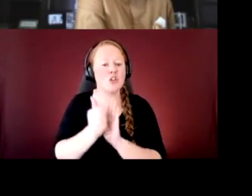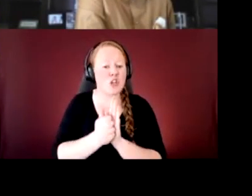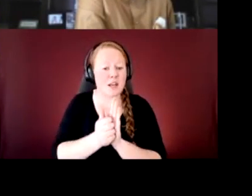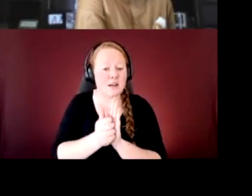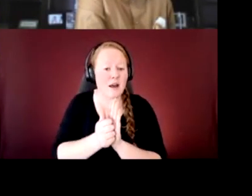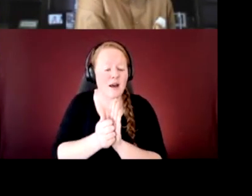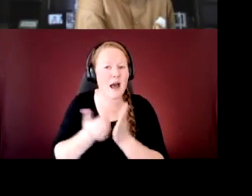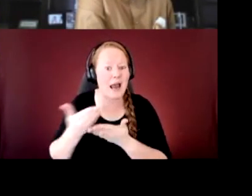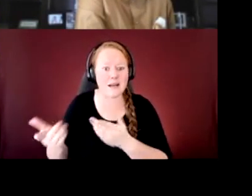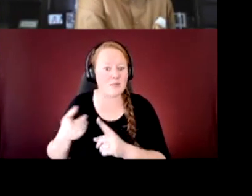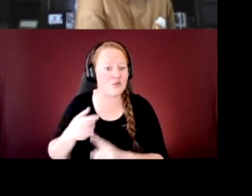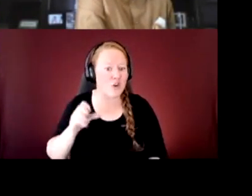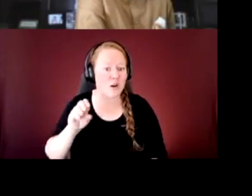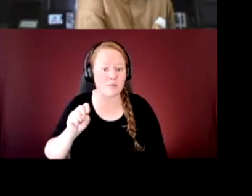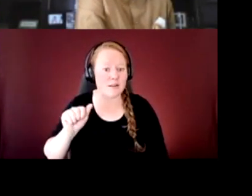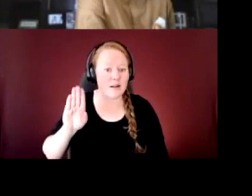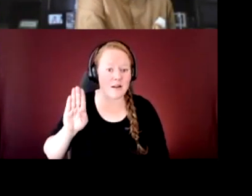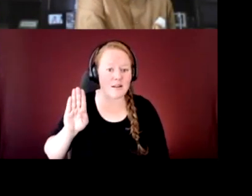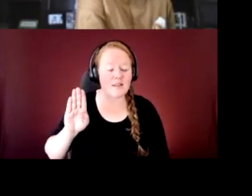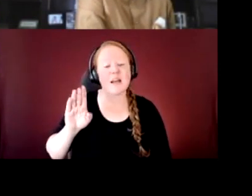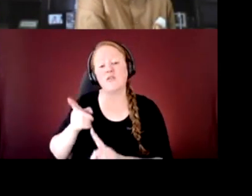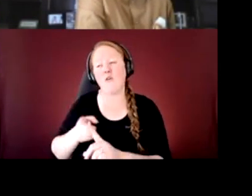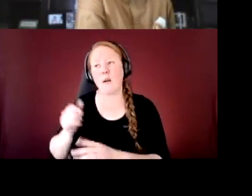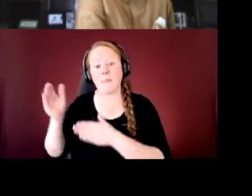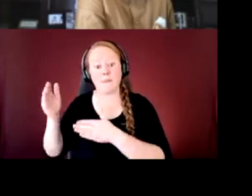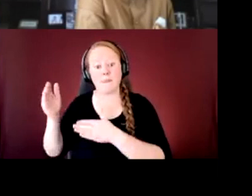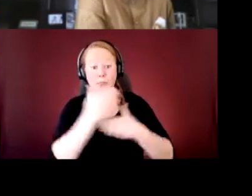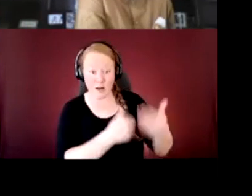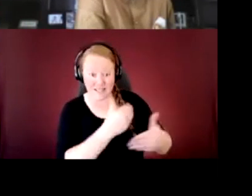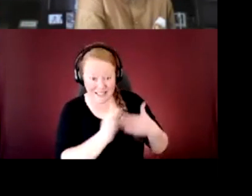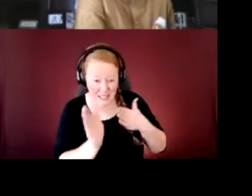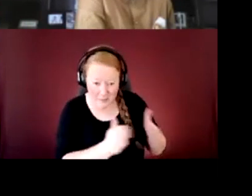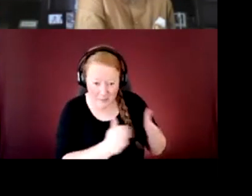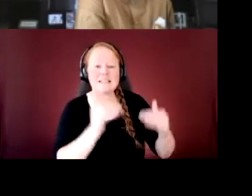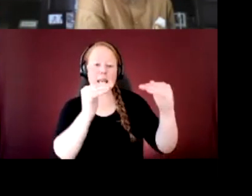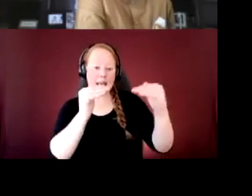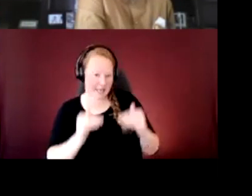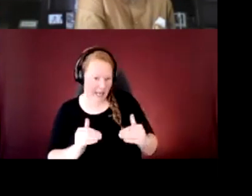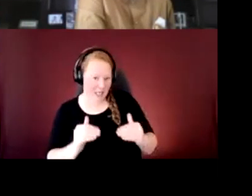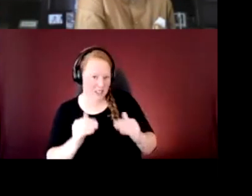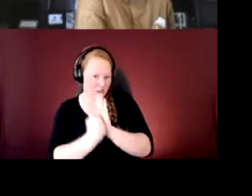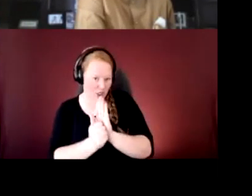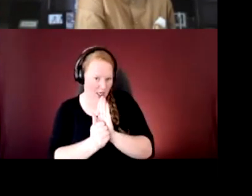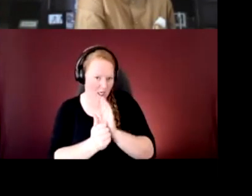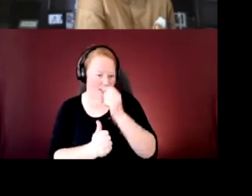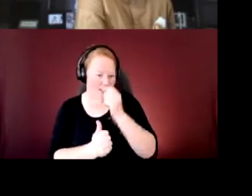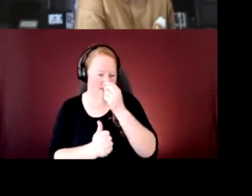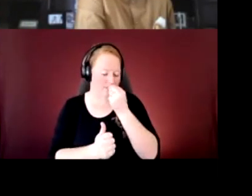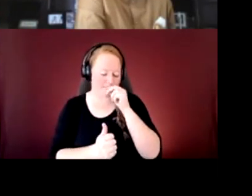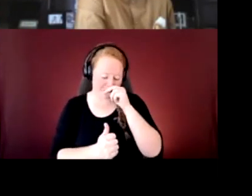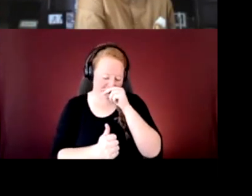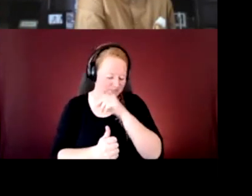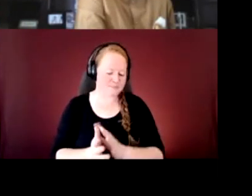that we've generated out of the process and planning that are next on the agenda. So I think I'm going to